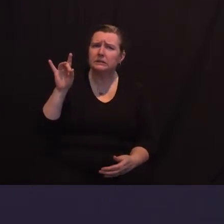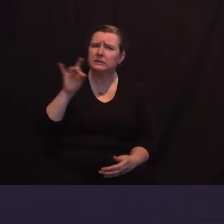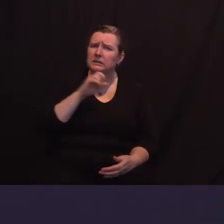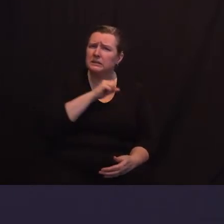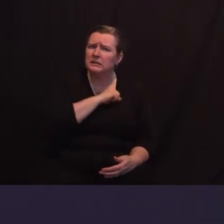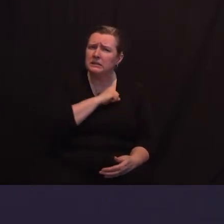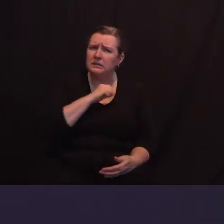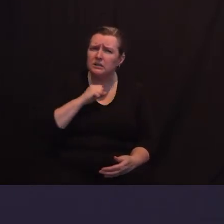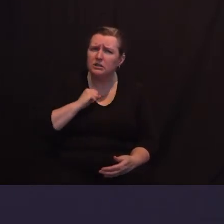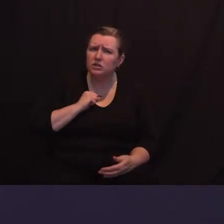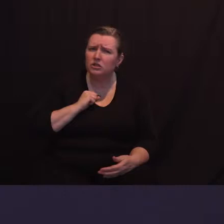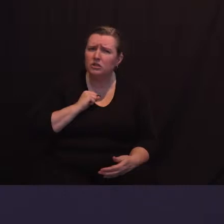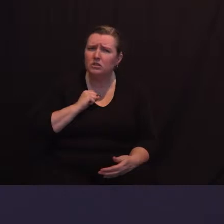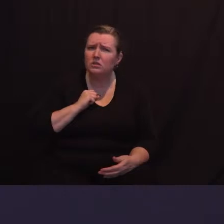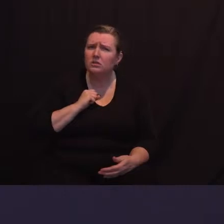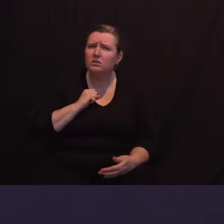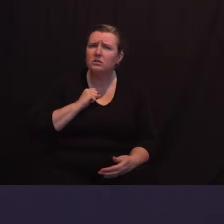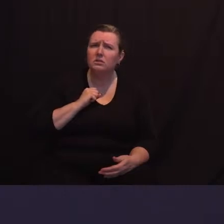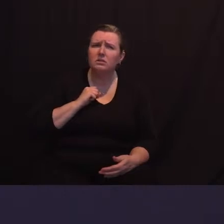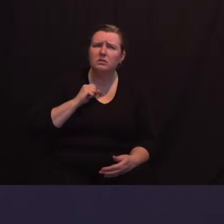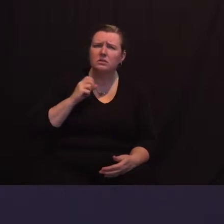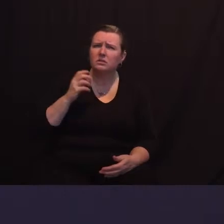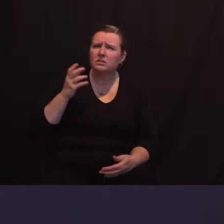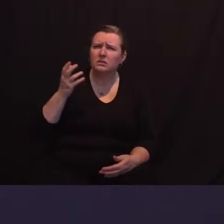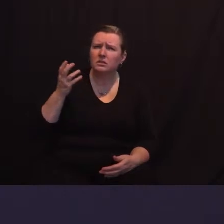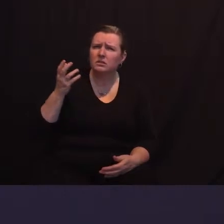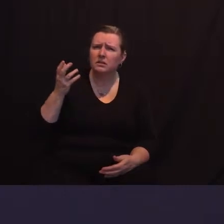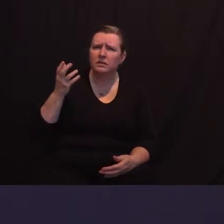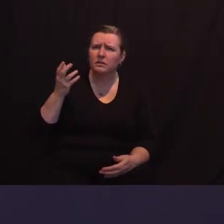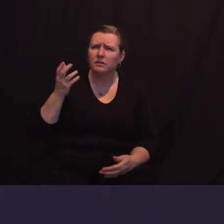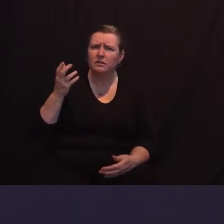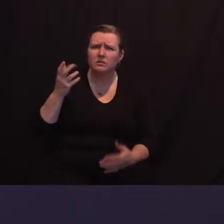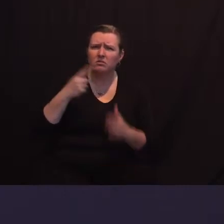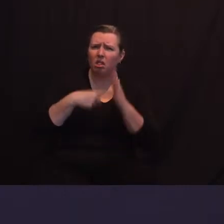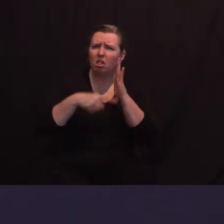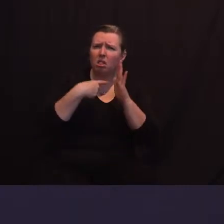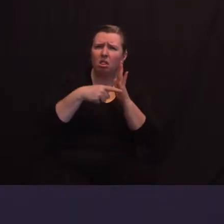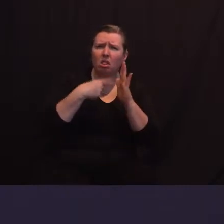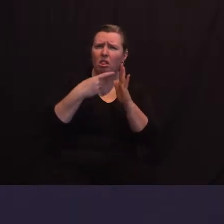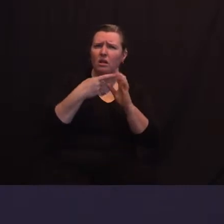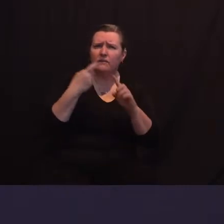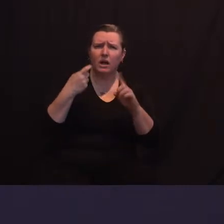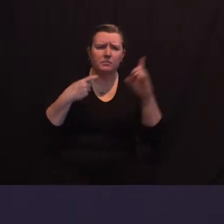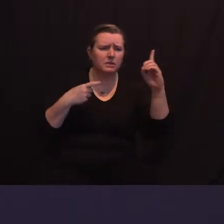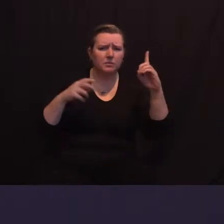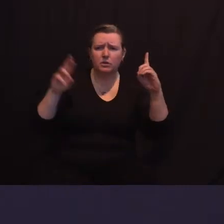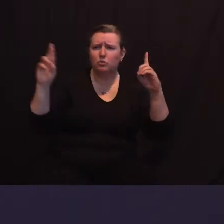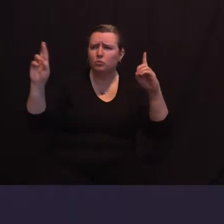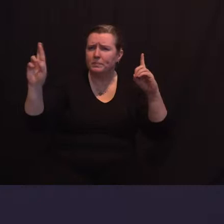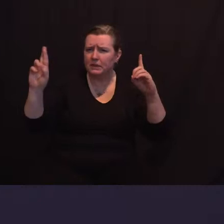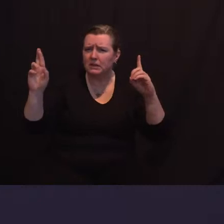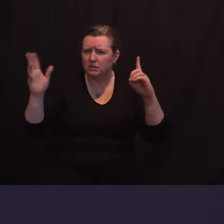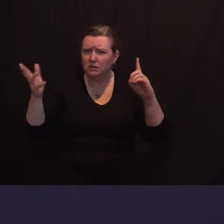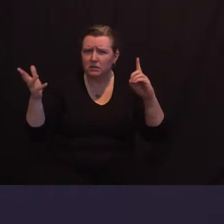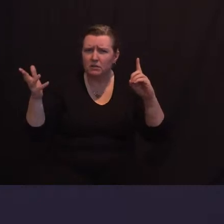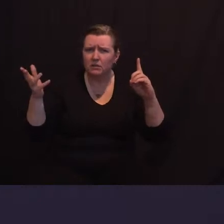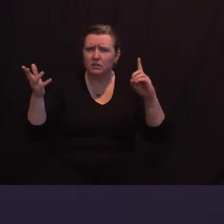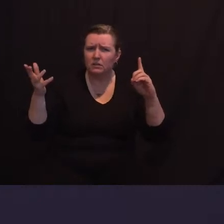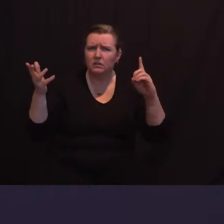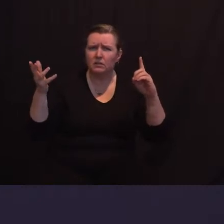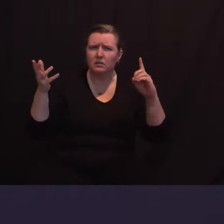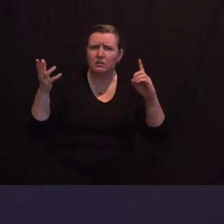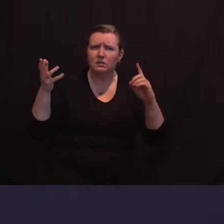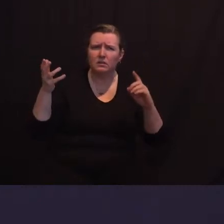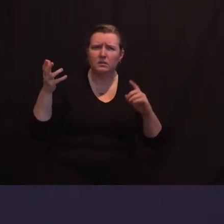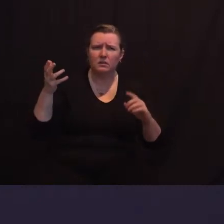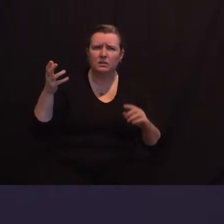I don't hear criticism of you from either side of the aisle, that seems strange to me. So I'm just wondering if you can say, why is it that you